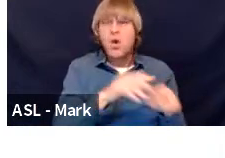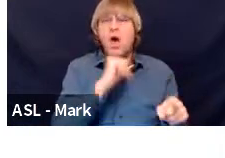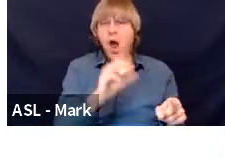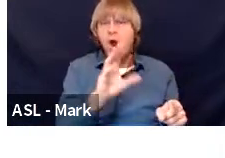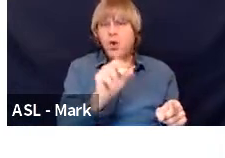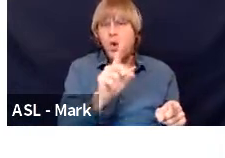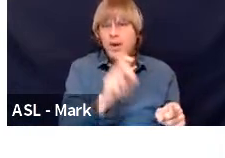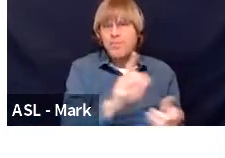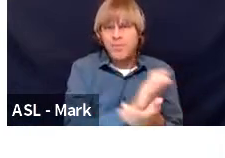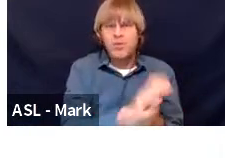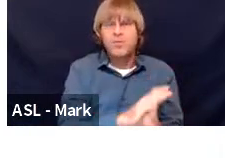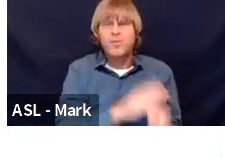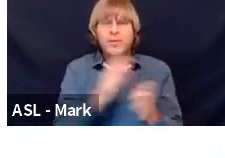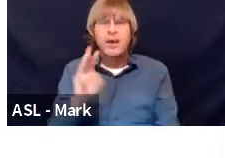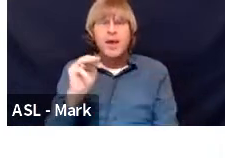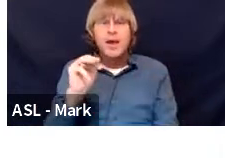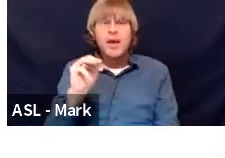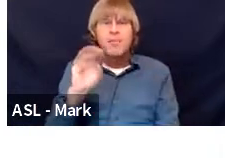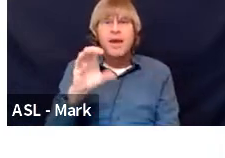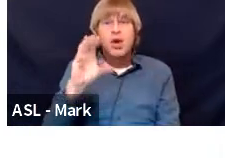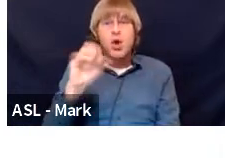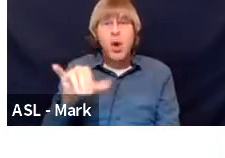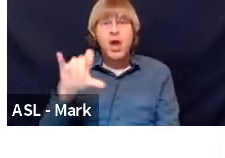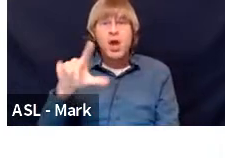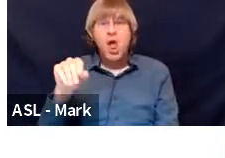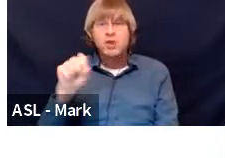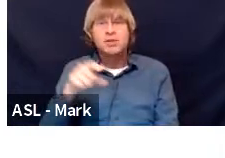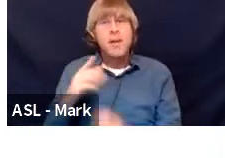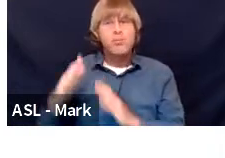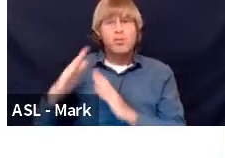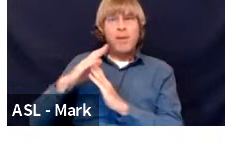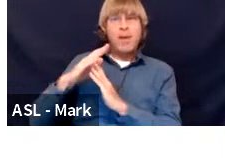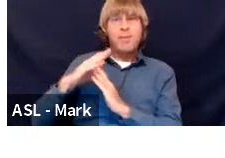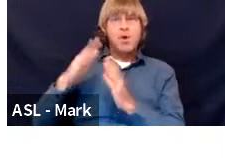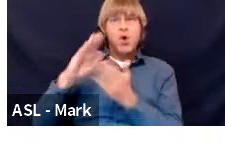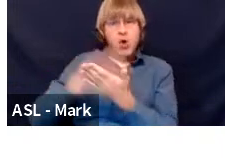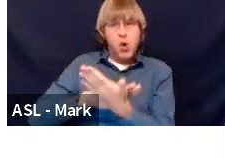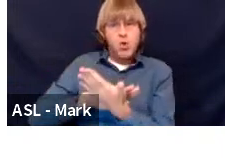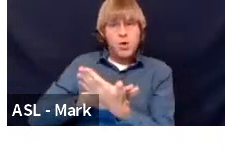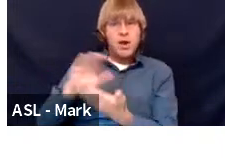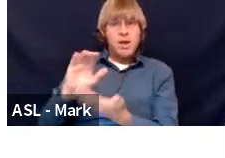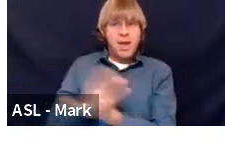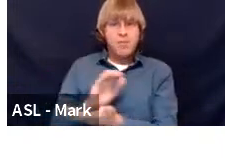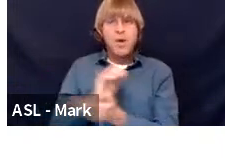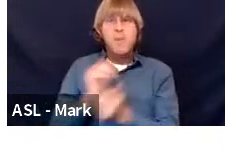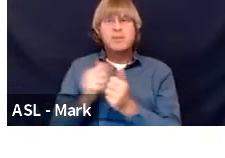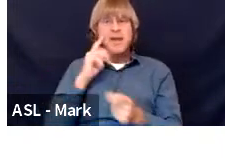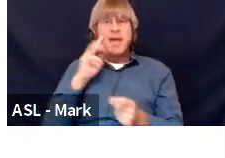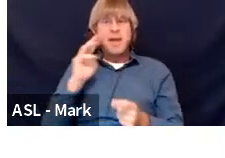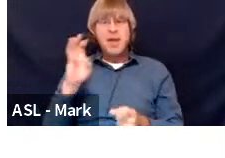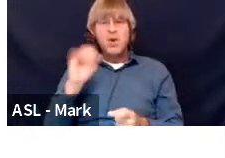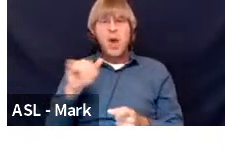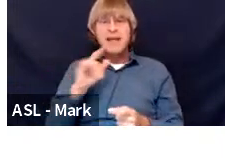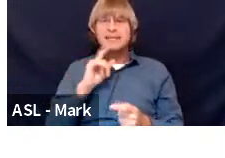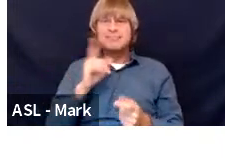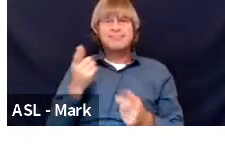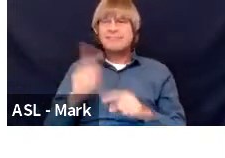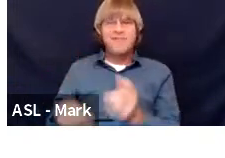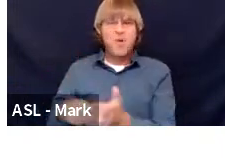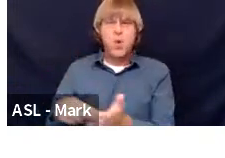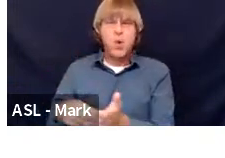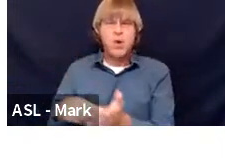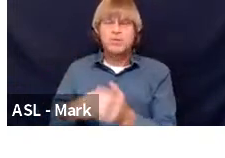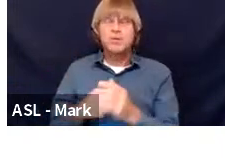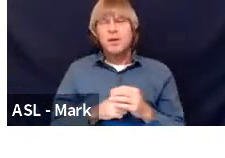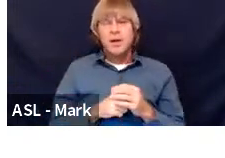paper. McCoy Gloss. McCoy is a premium coated paper. Most people think McCoy is outside of their budget.